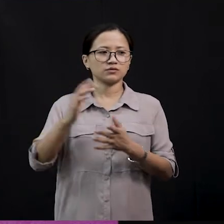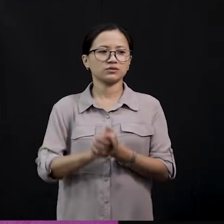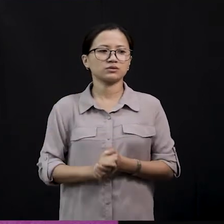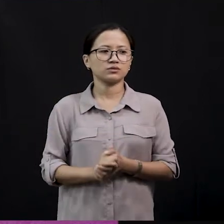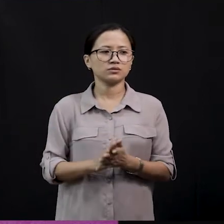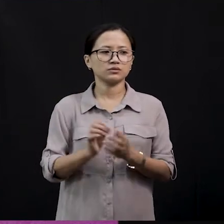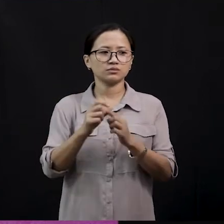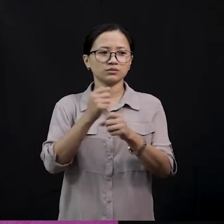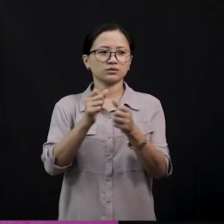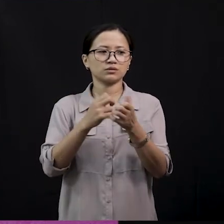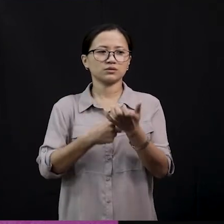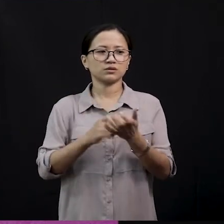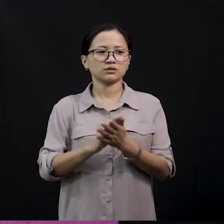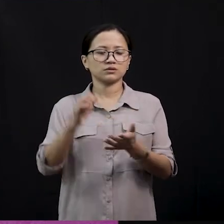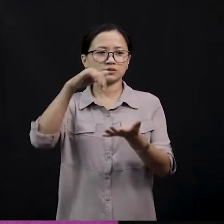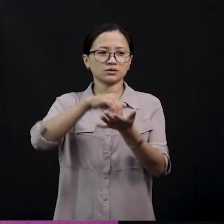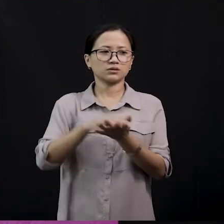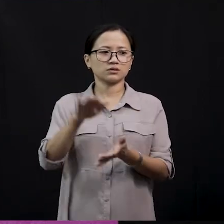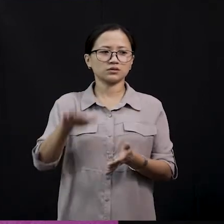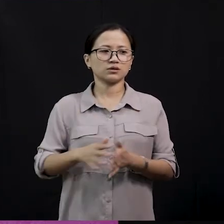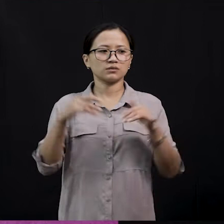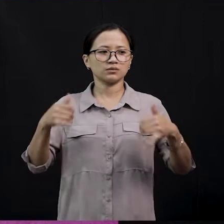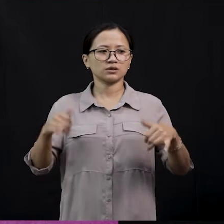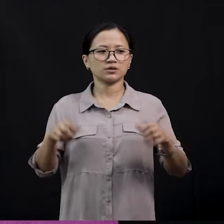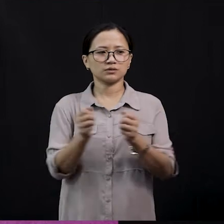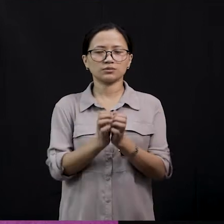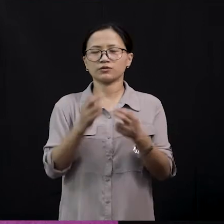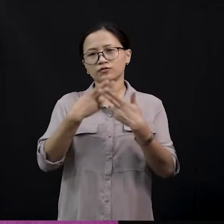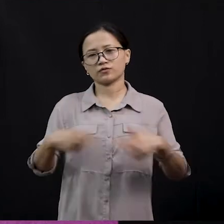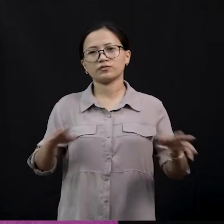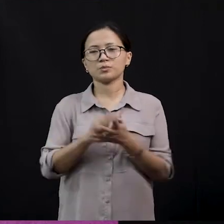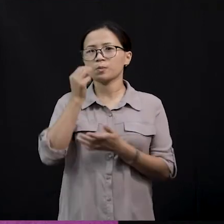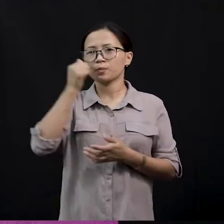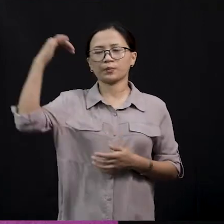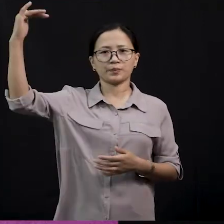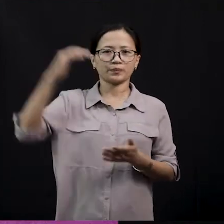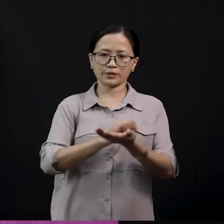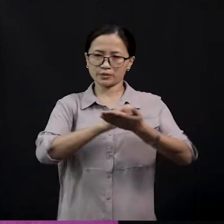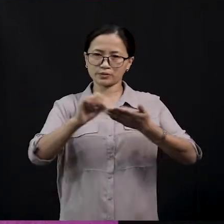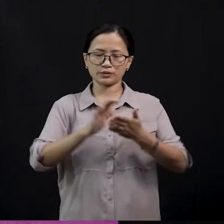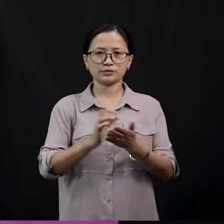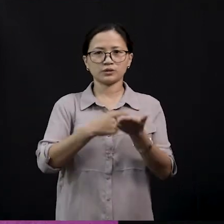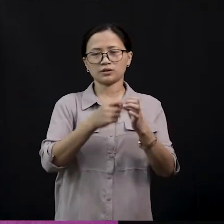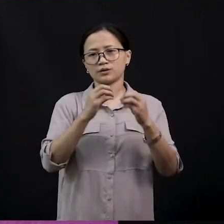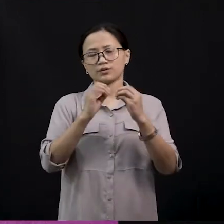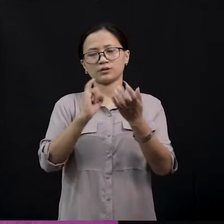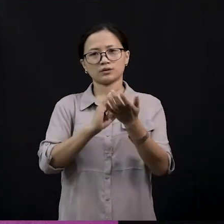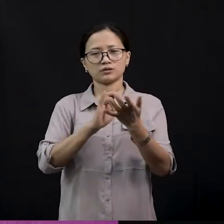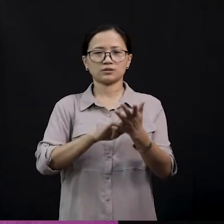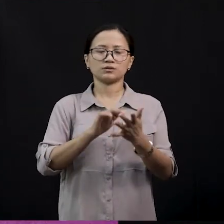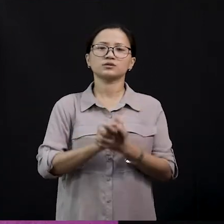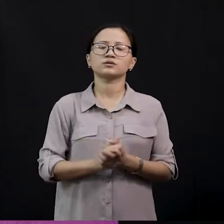So that is our poem, The Last Bargain, written by Rabindranath Tagore. Now let's try to understand the poem